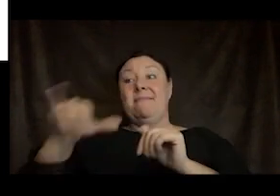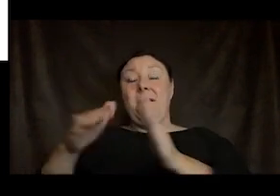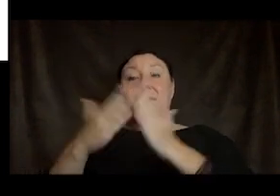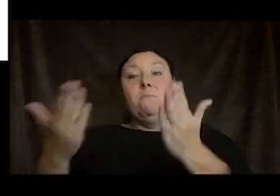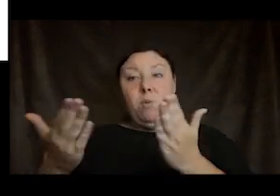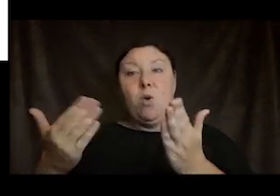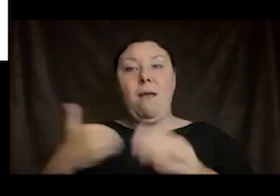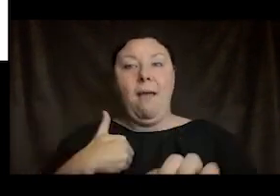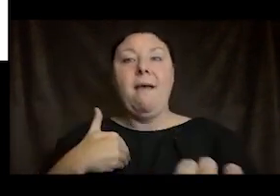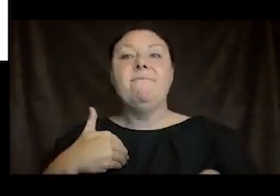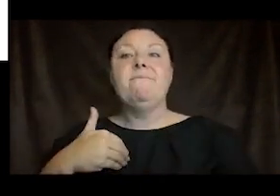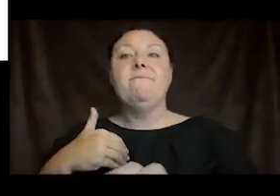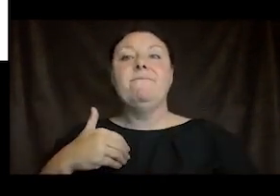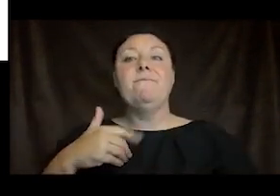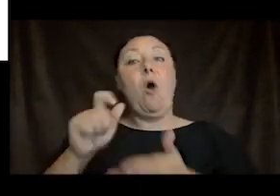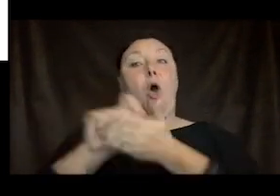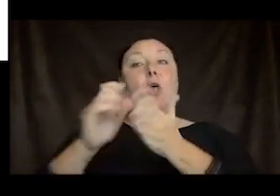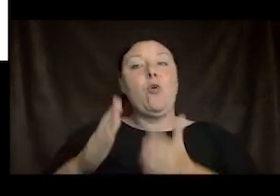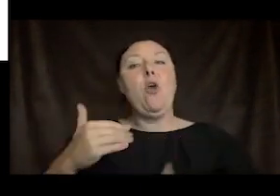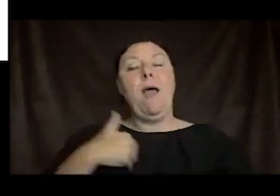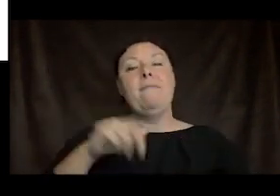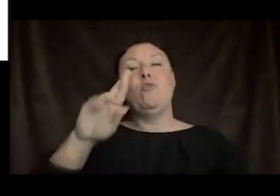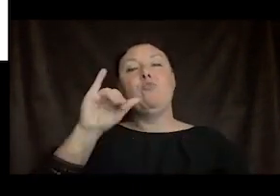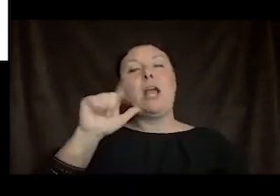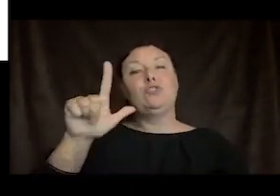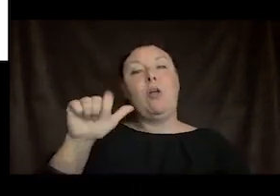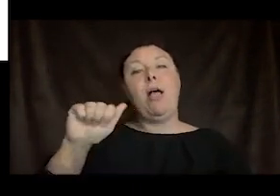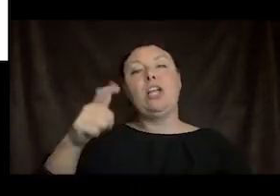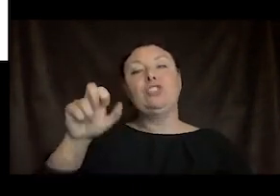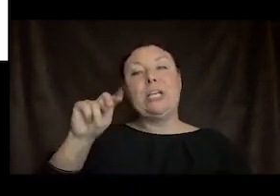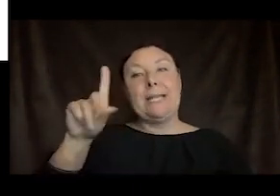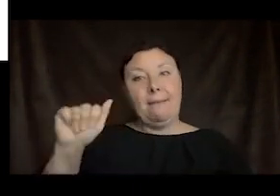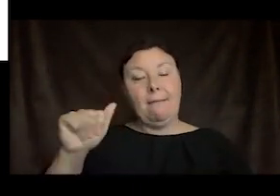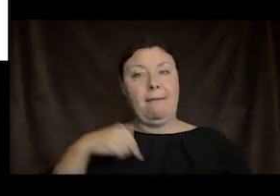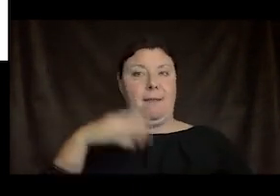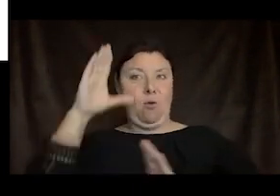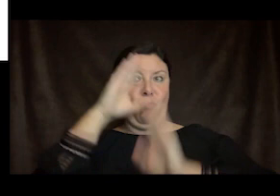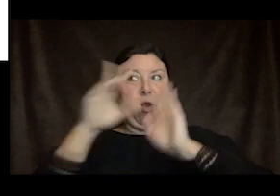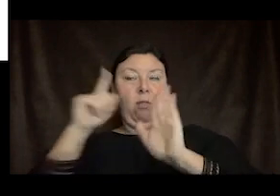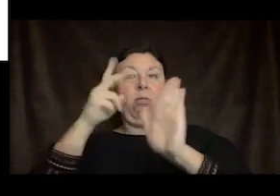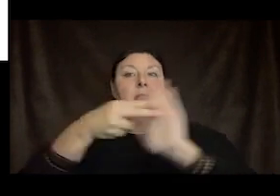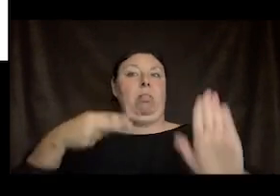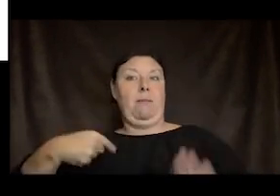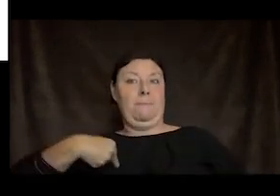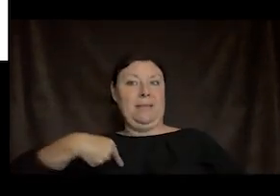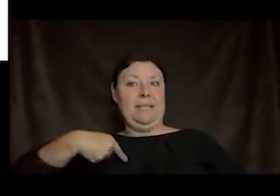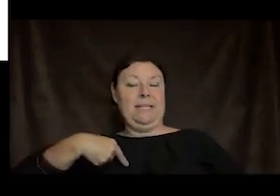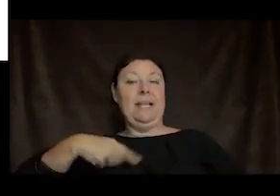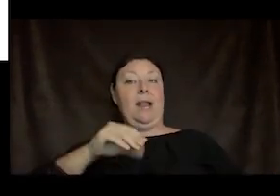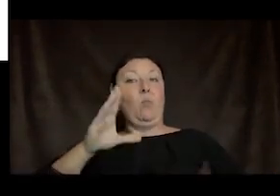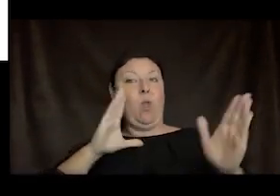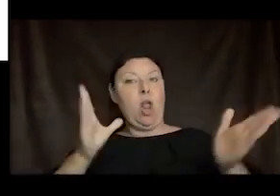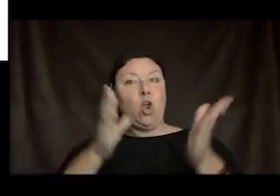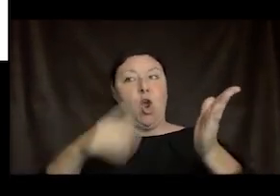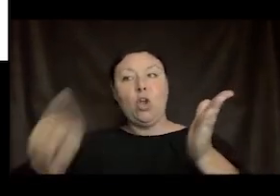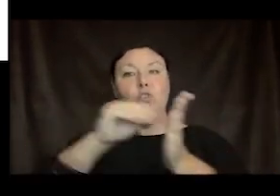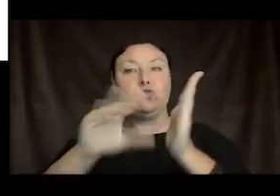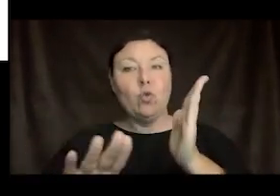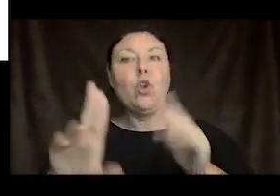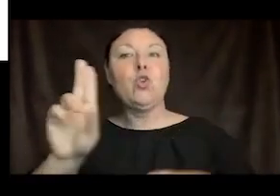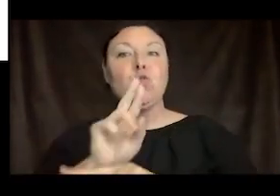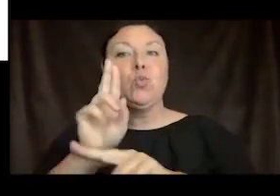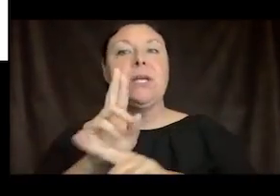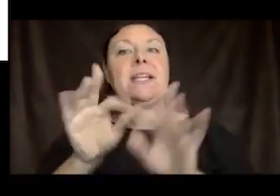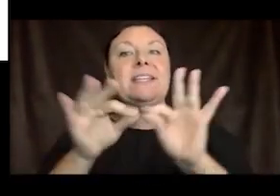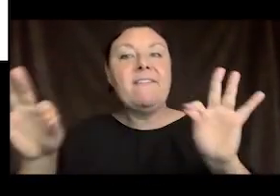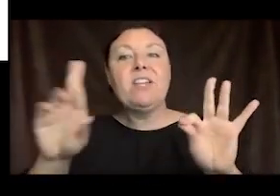authors are presented as the norm. I worry that I would be doing that. And I also worry it would encourage my students to continue using the